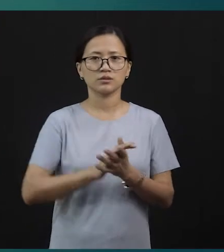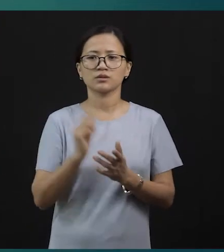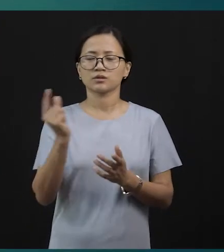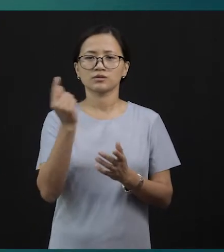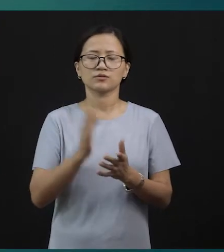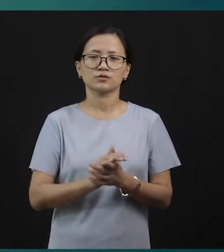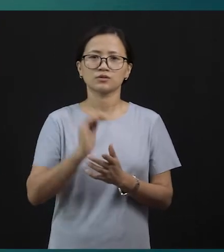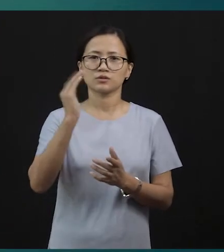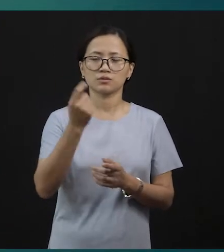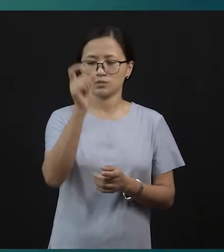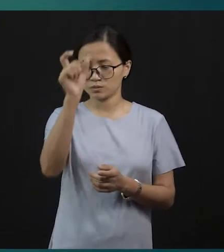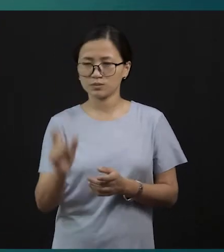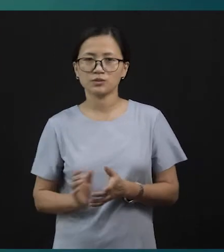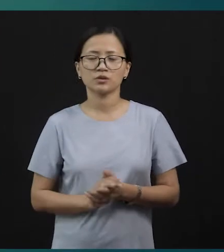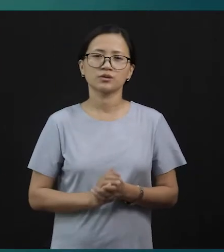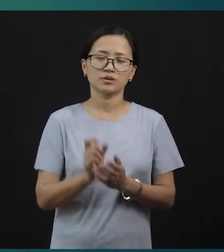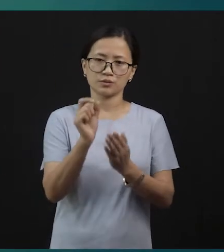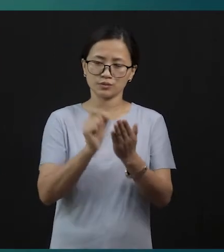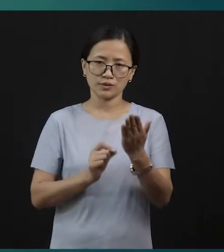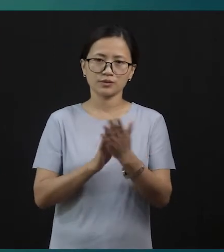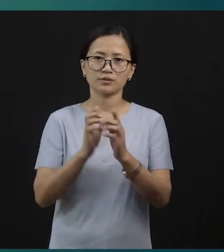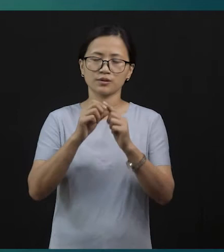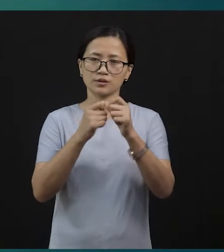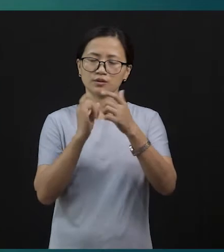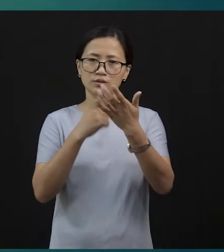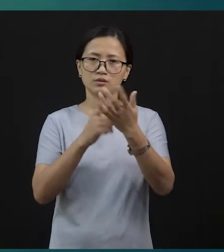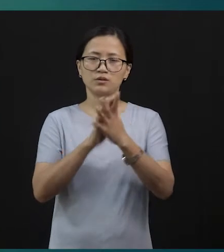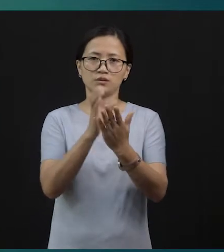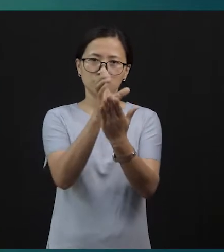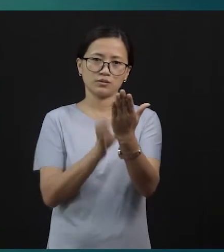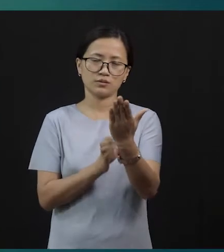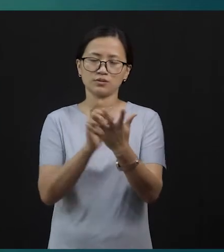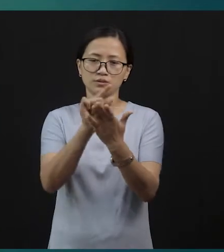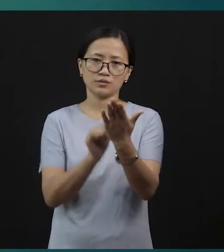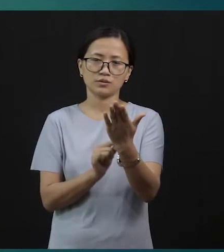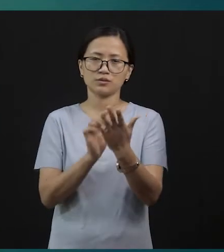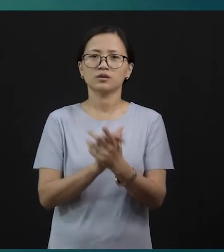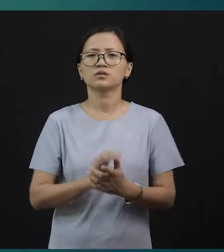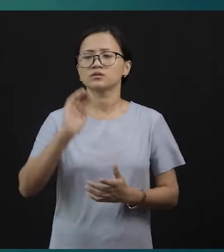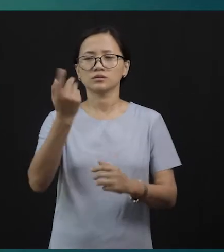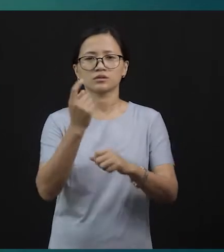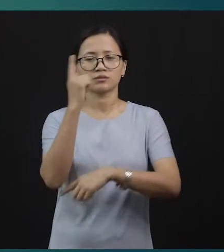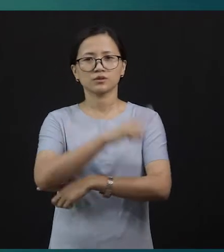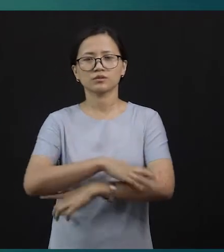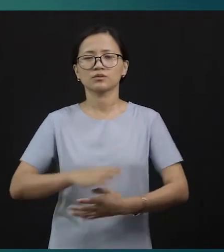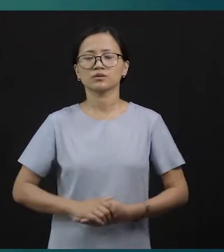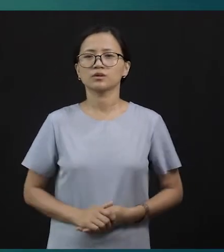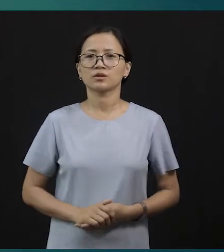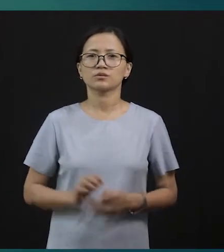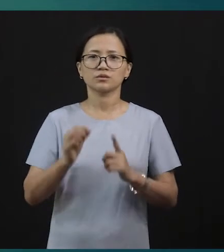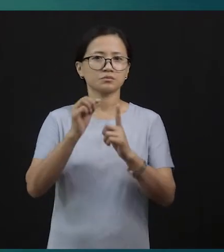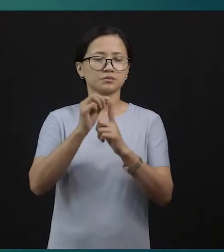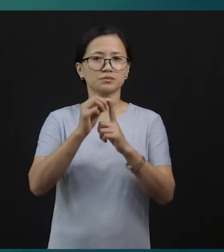to somebody. You can even write diaries as a student, okay? It is important to write diaries. Who knows, someday you may become the